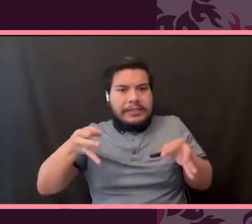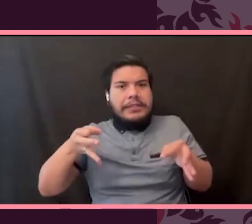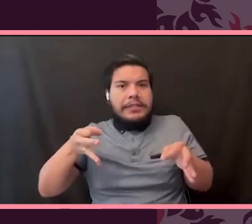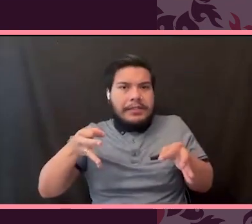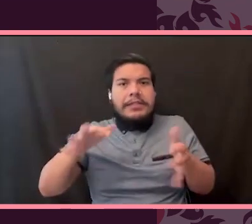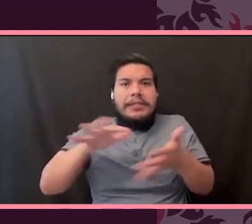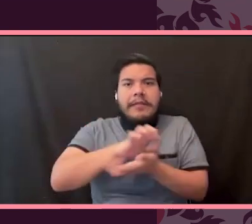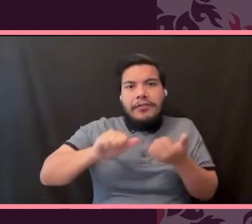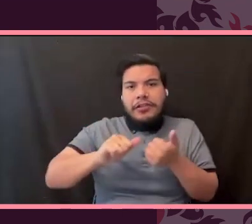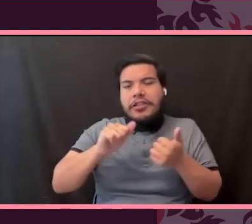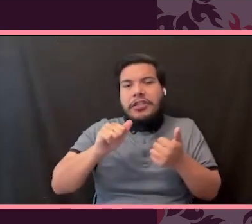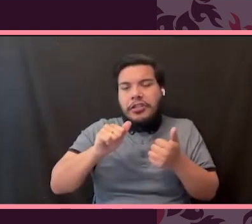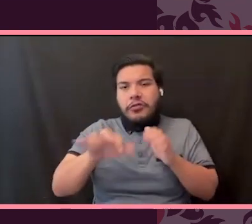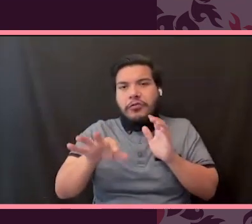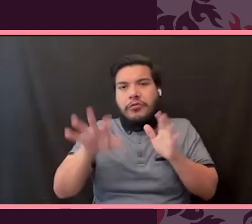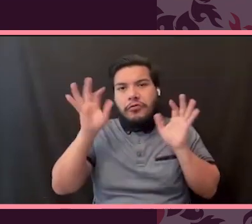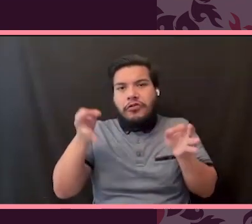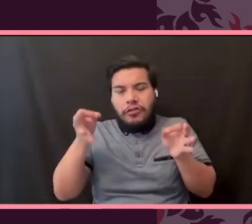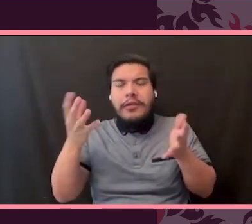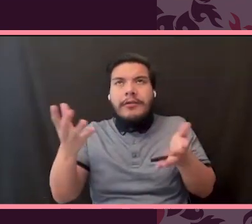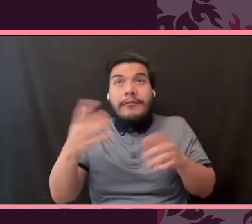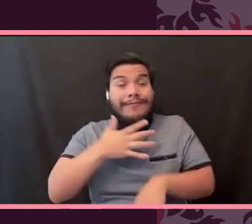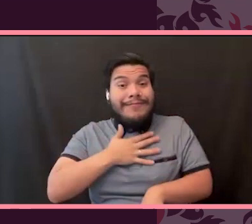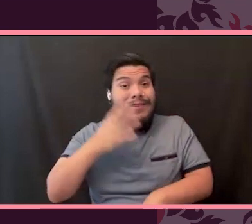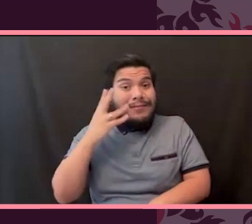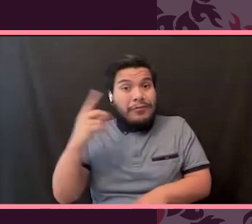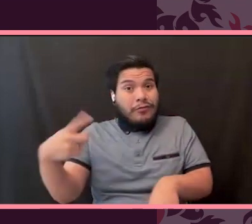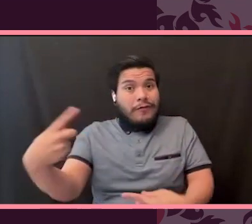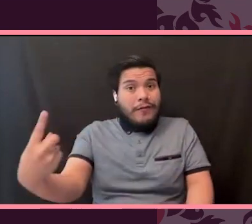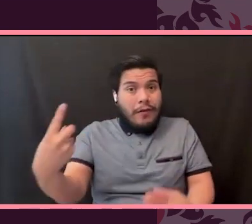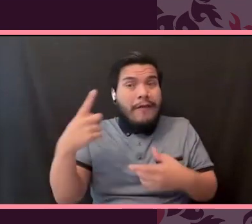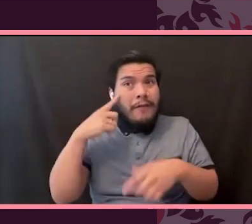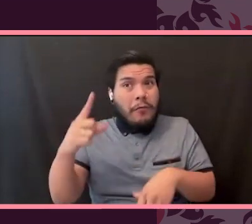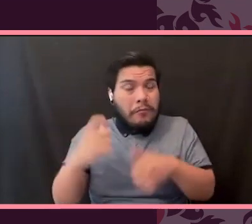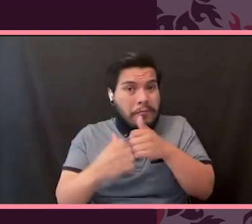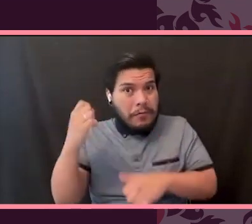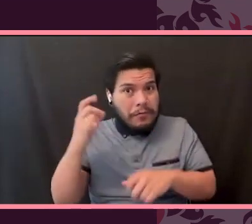damaging choice. But from my experience, for most people,